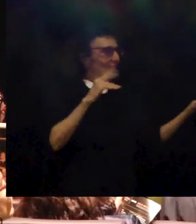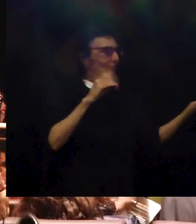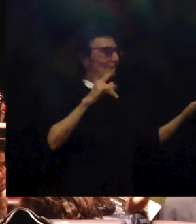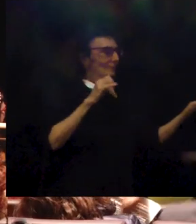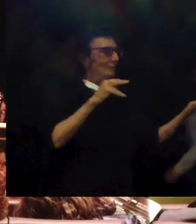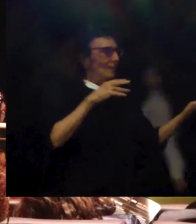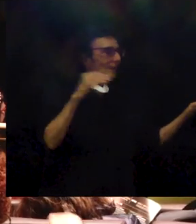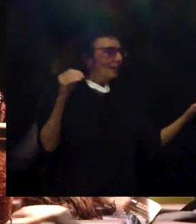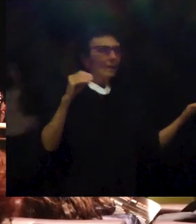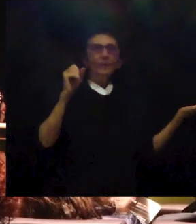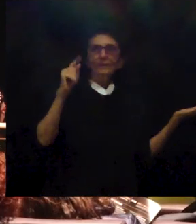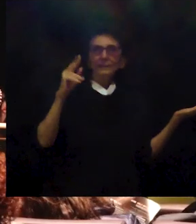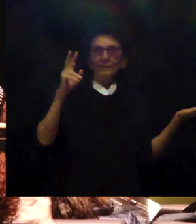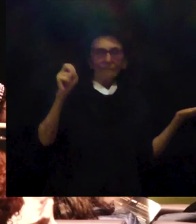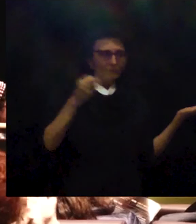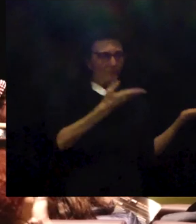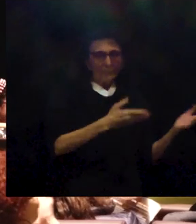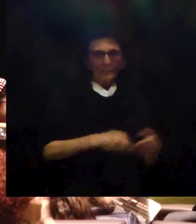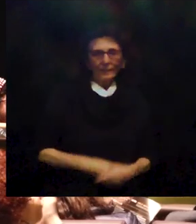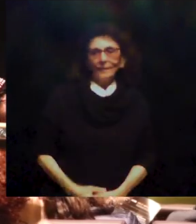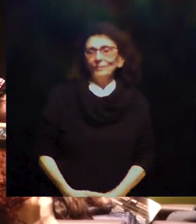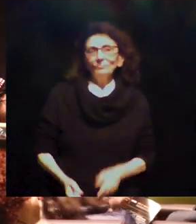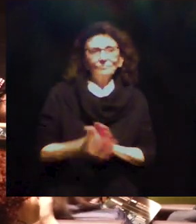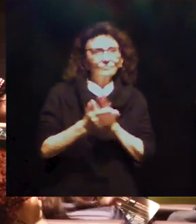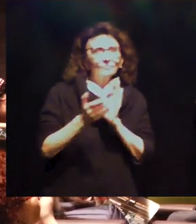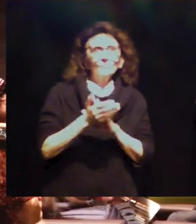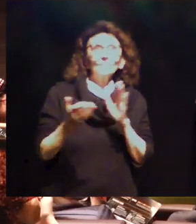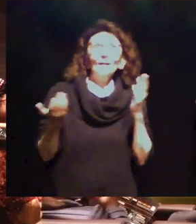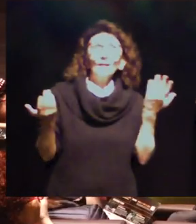Abate, and Steve Tanenbaum.